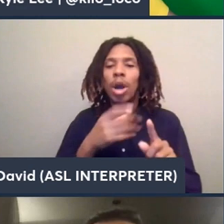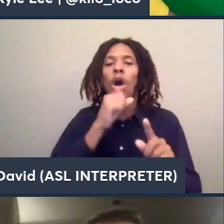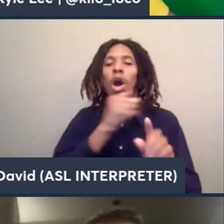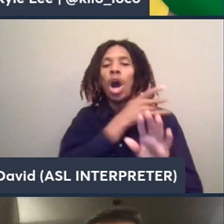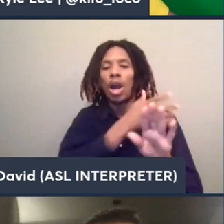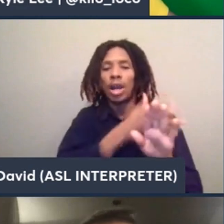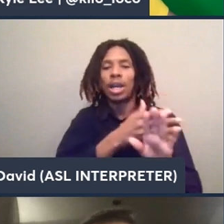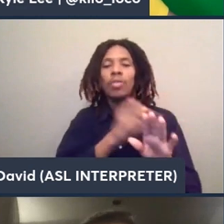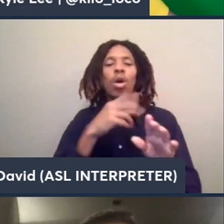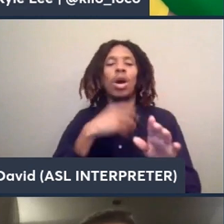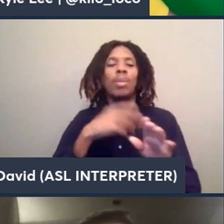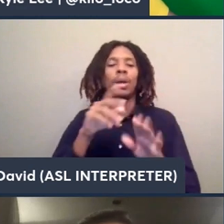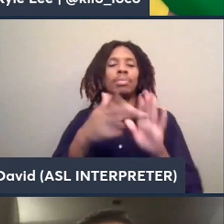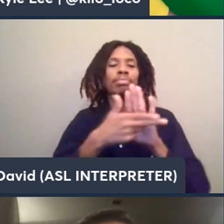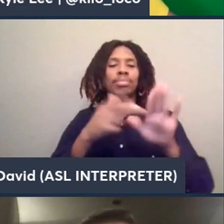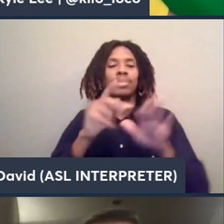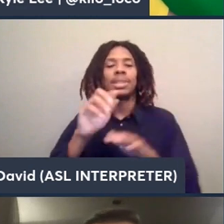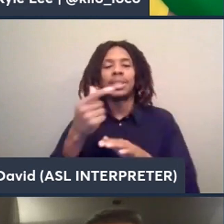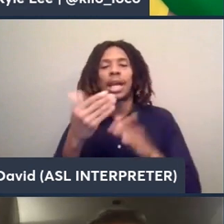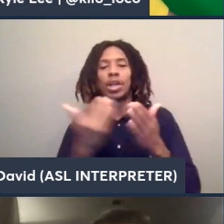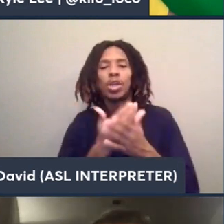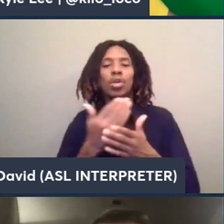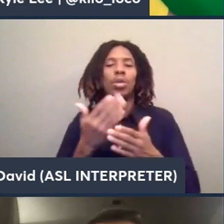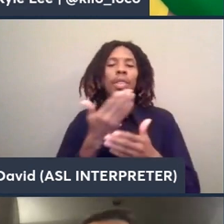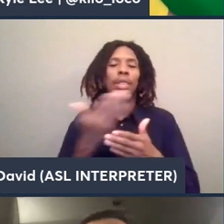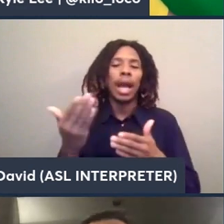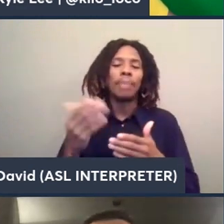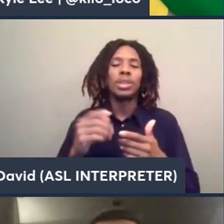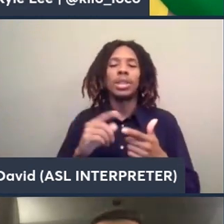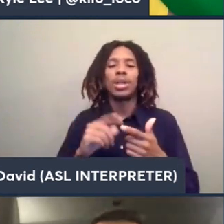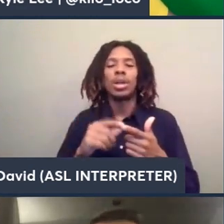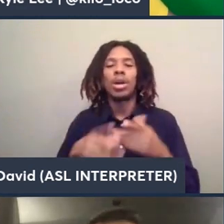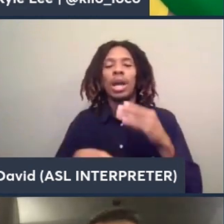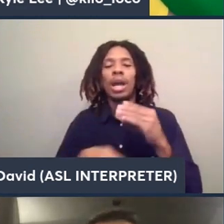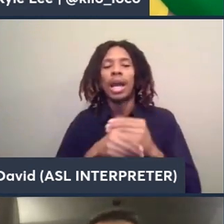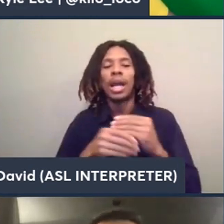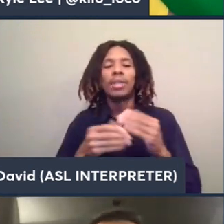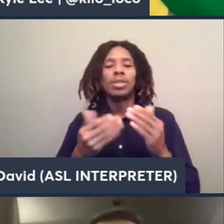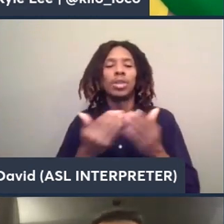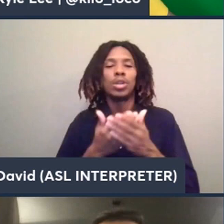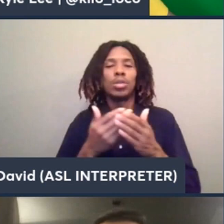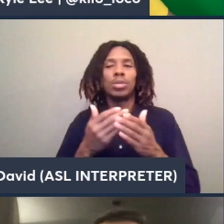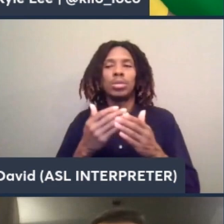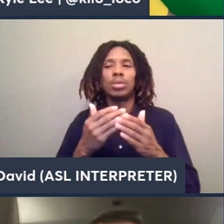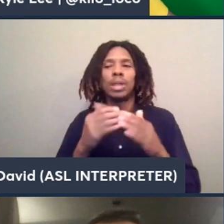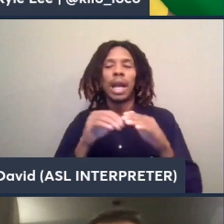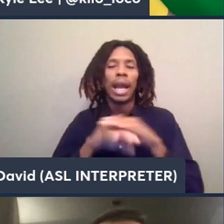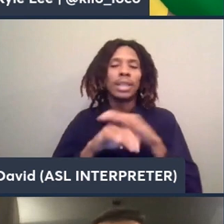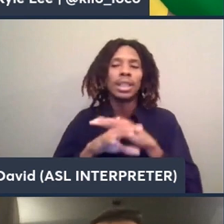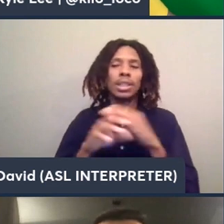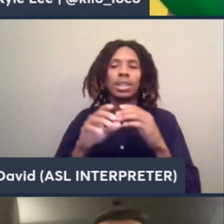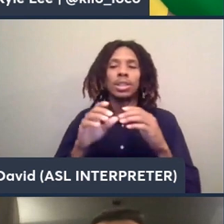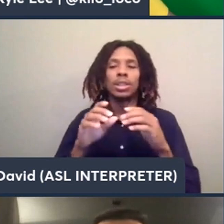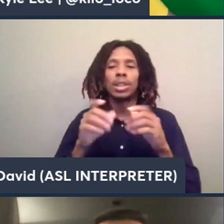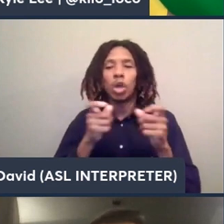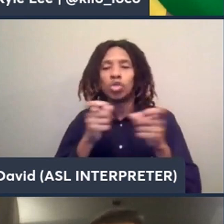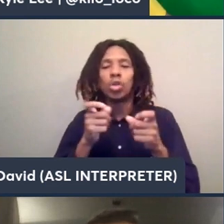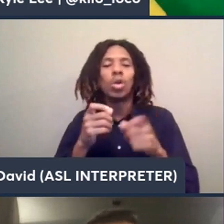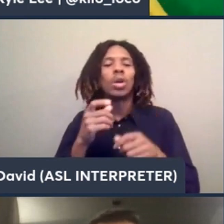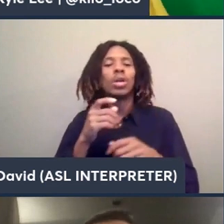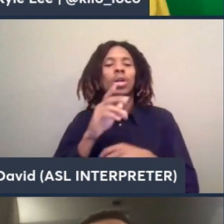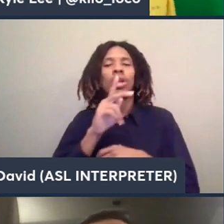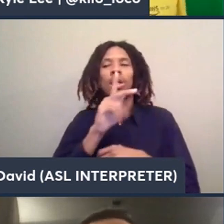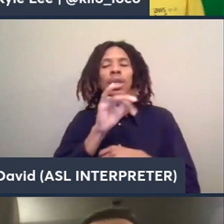tag new objects, or when I add new access control lists. So Kyle, to your answer on like what are the different types